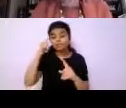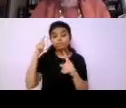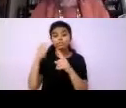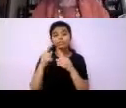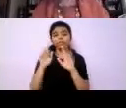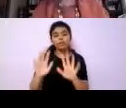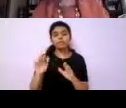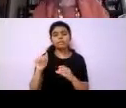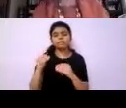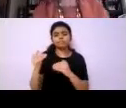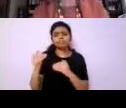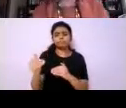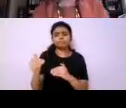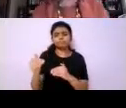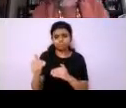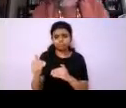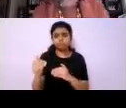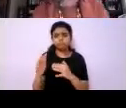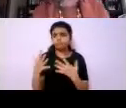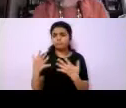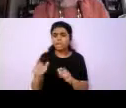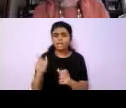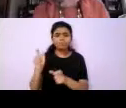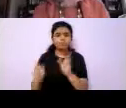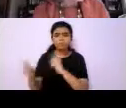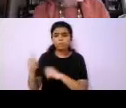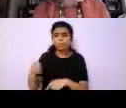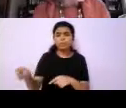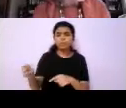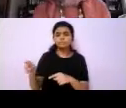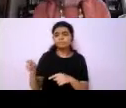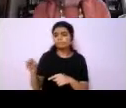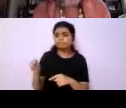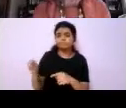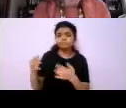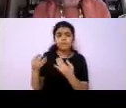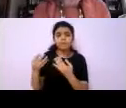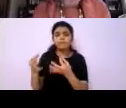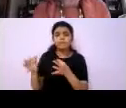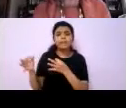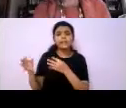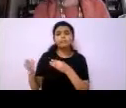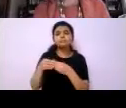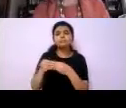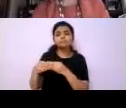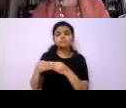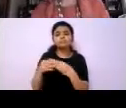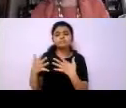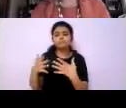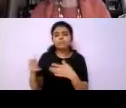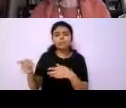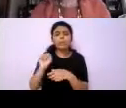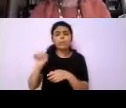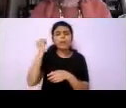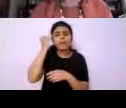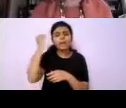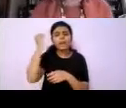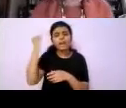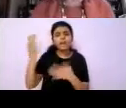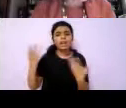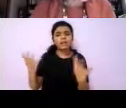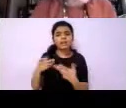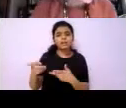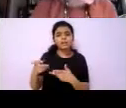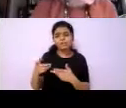contextual considerations in any one deliberation, it aims at a regulative ideal that everyone is